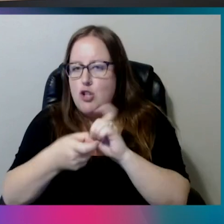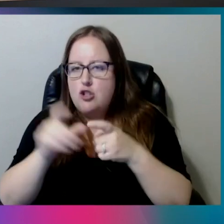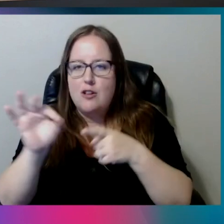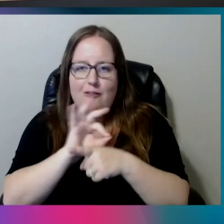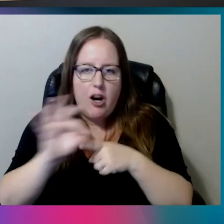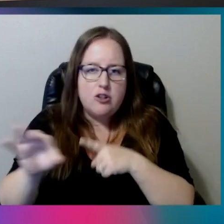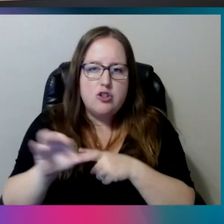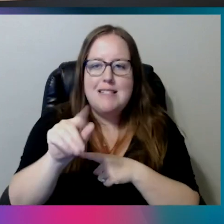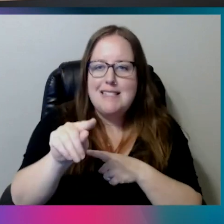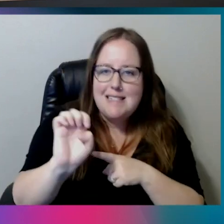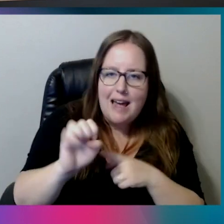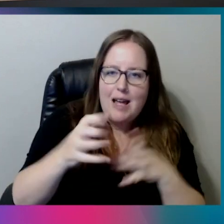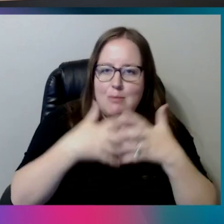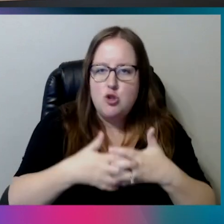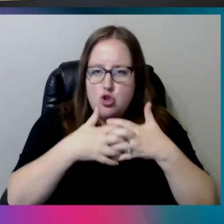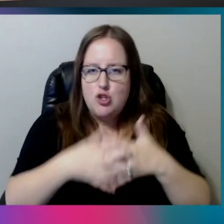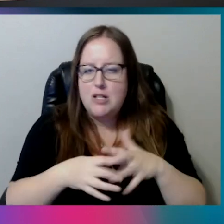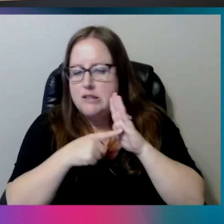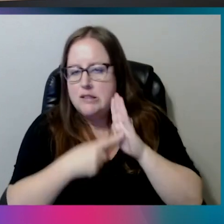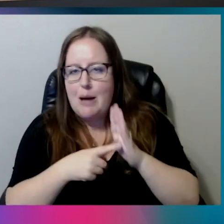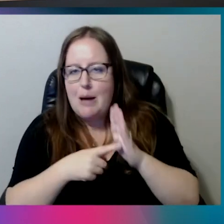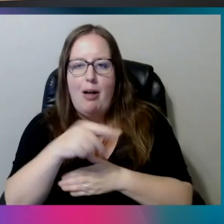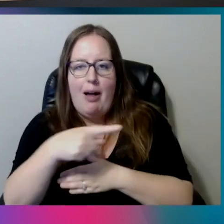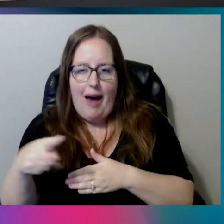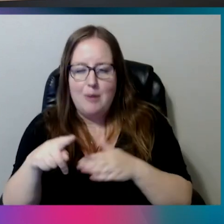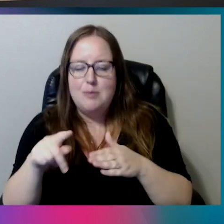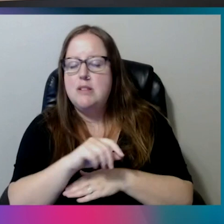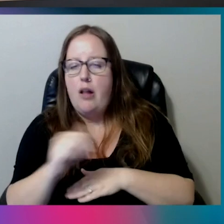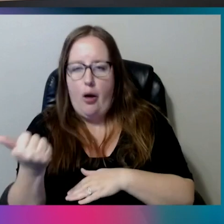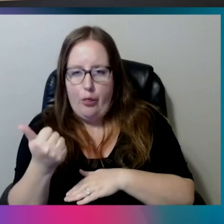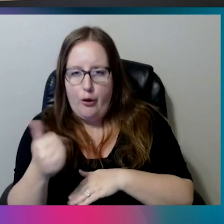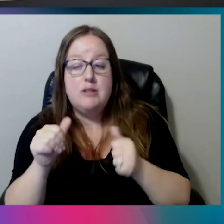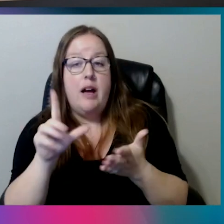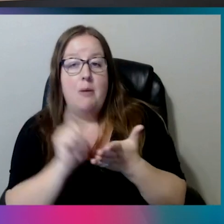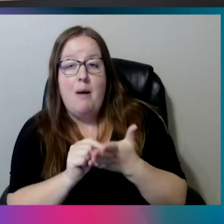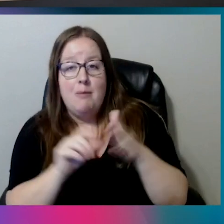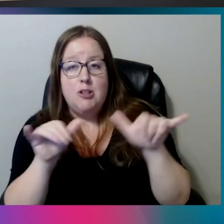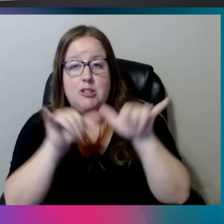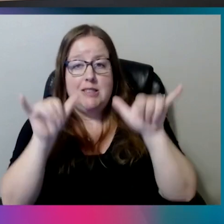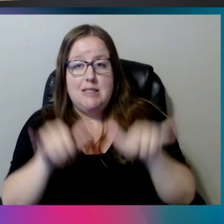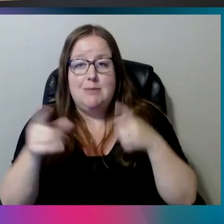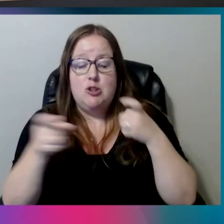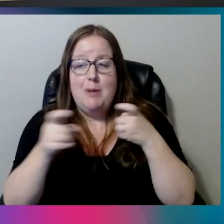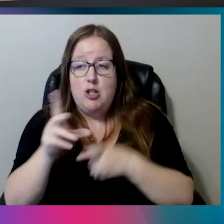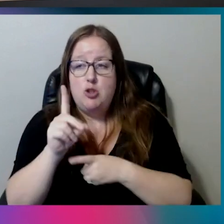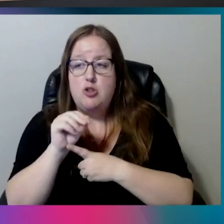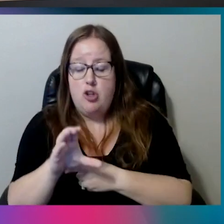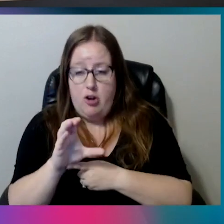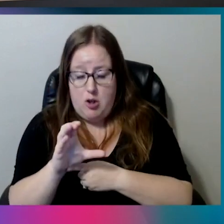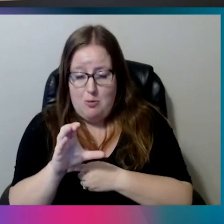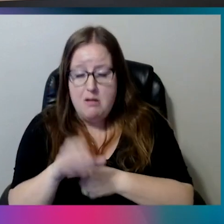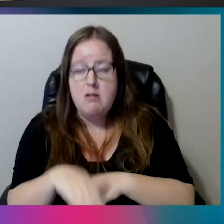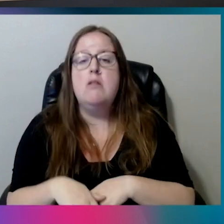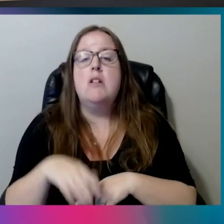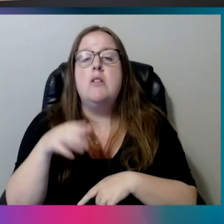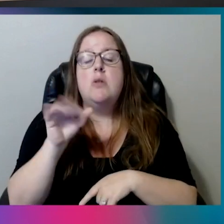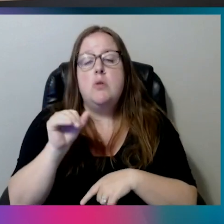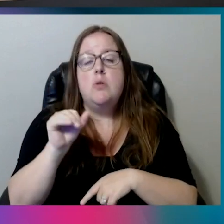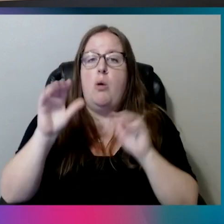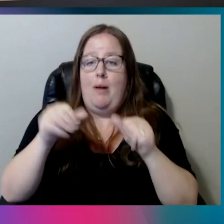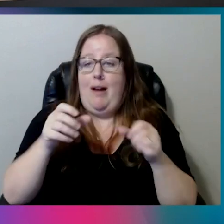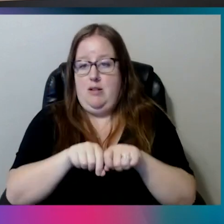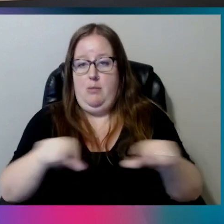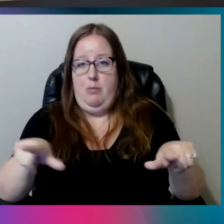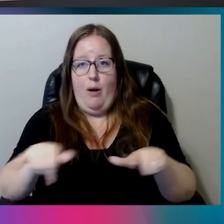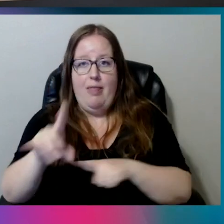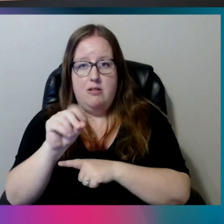sample program applications, etc. I can publish a systems manager document to system manager, so then I can then deploy that document and run it